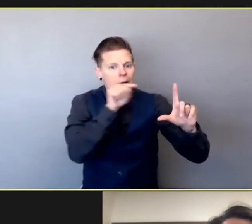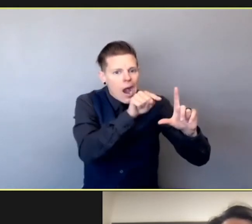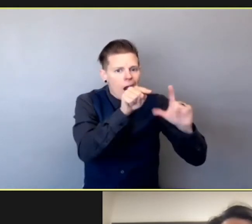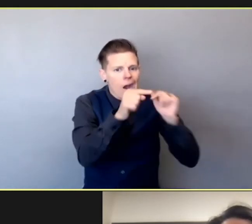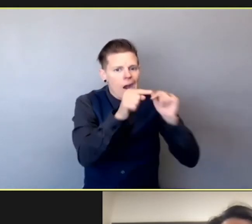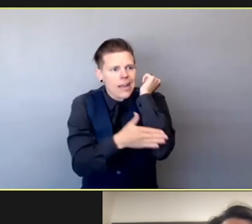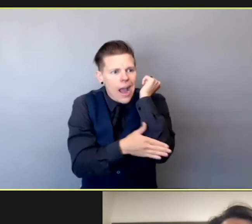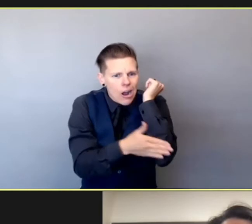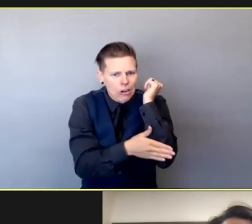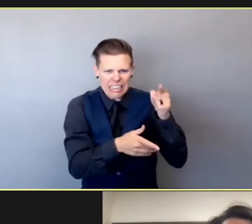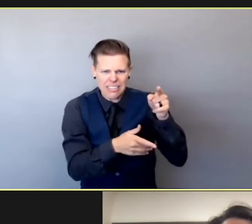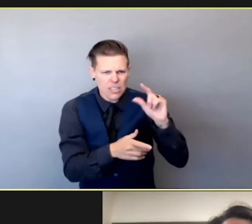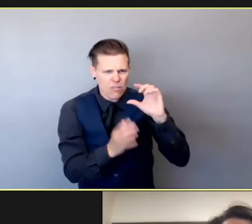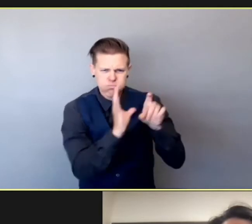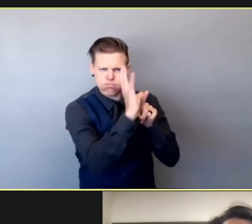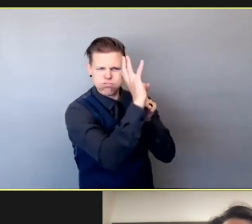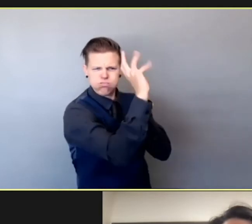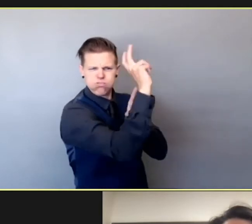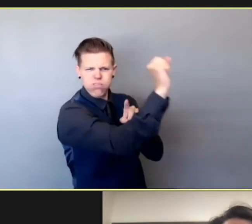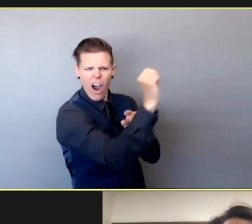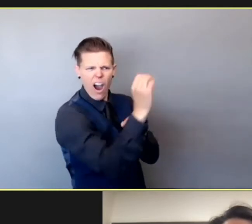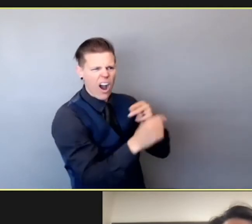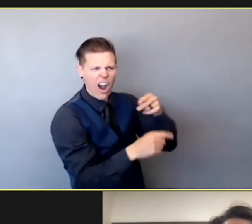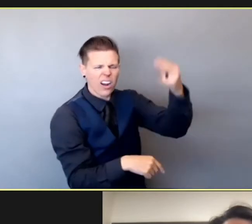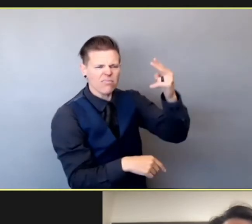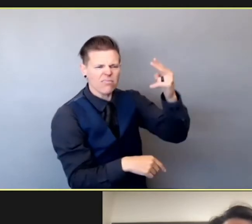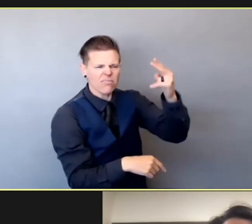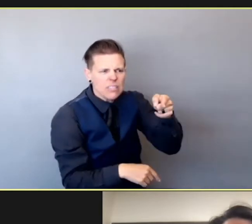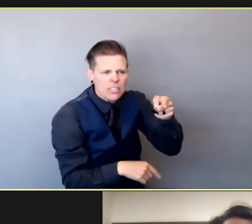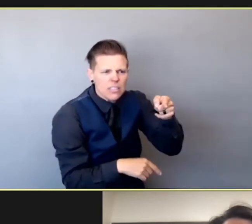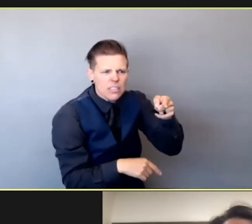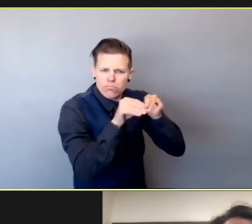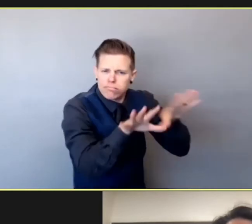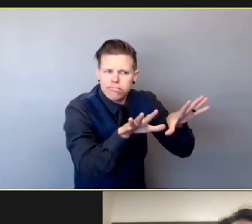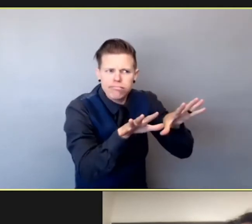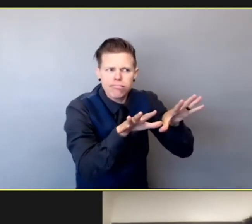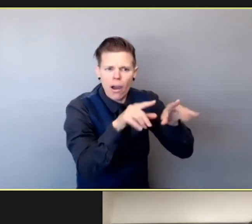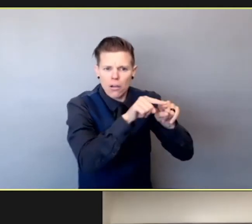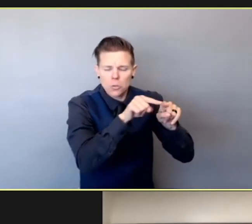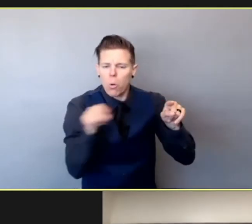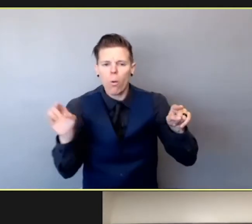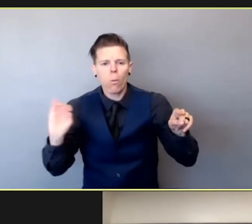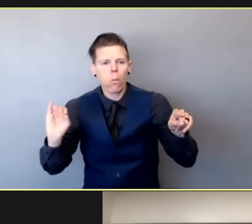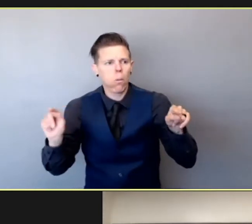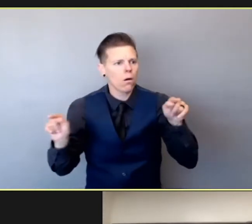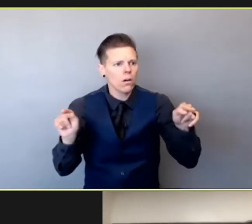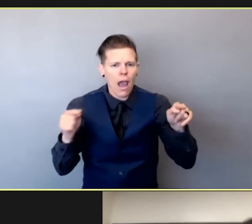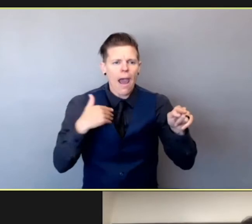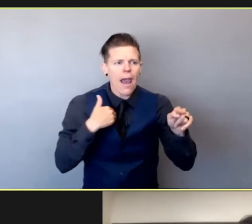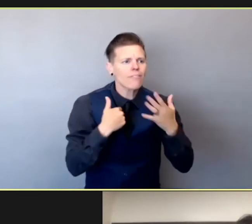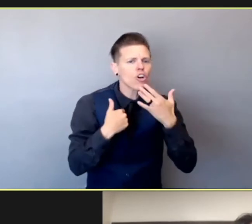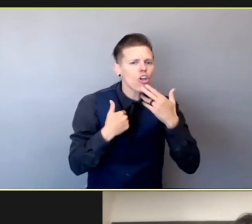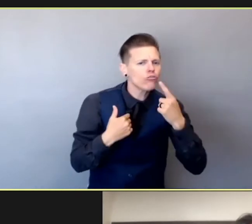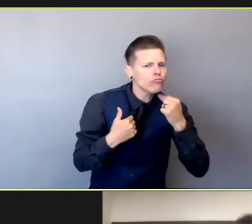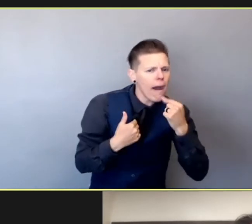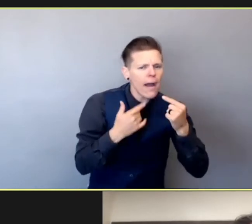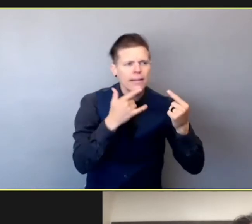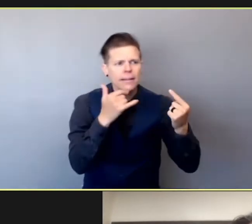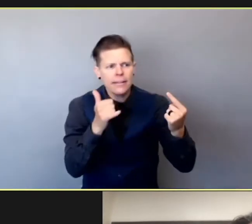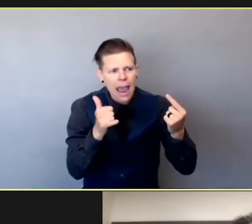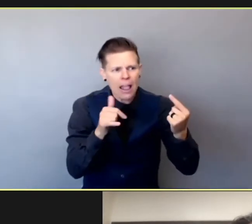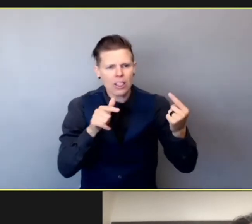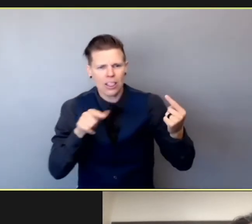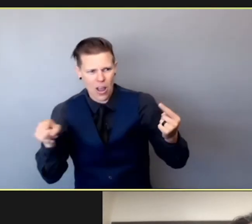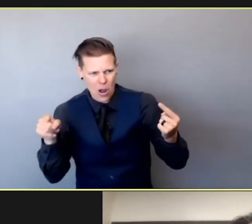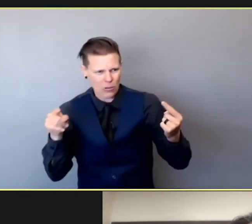or substantial transmissibility. And I just want to clarify whether it sounds as though this New Mexico's